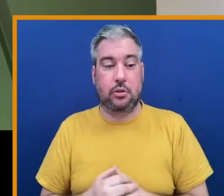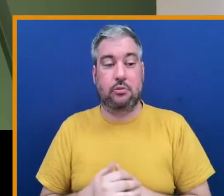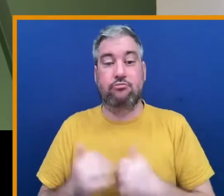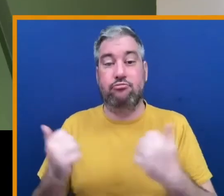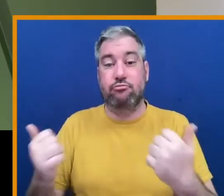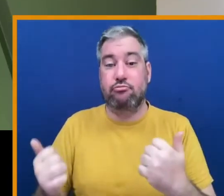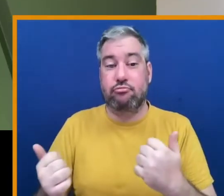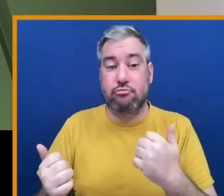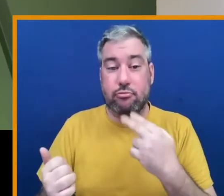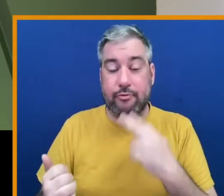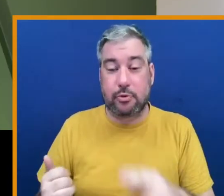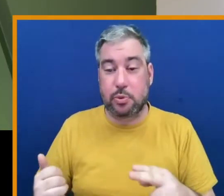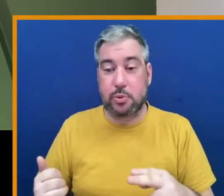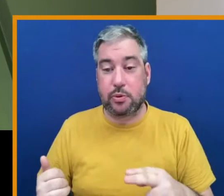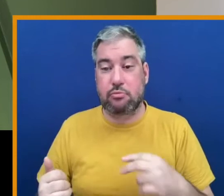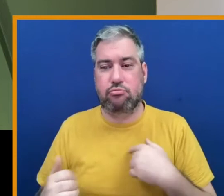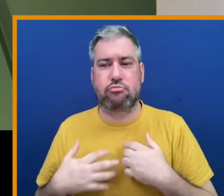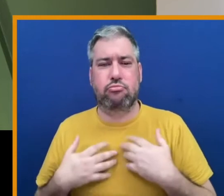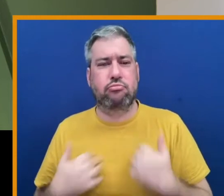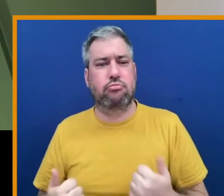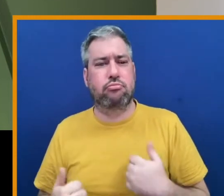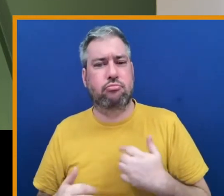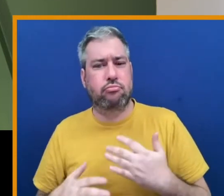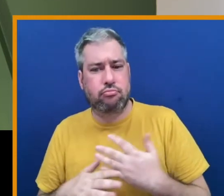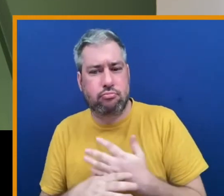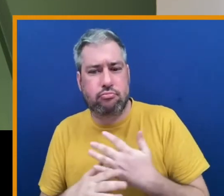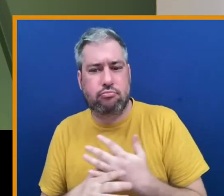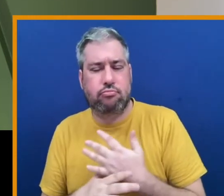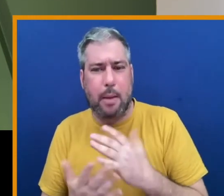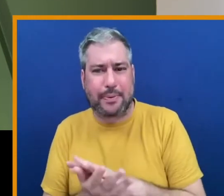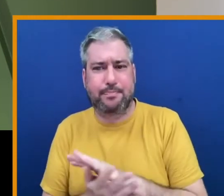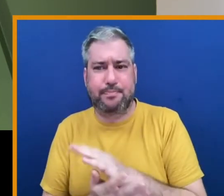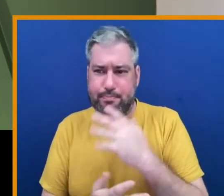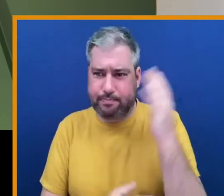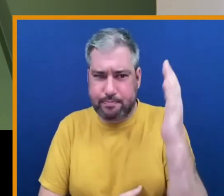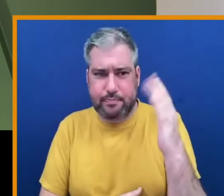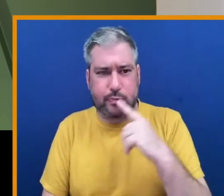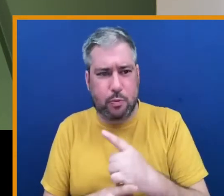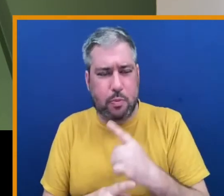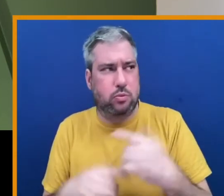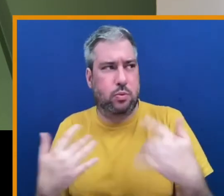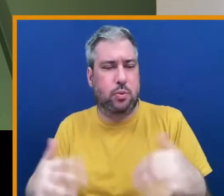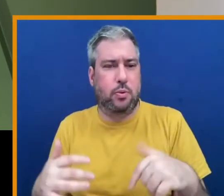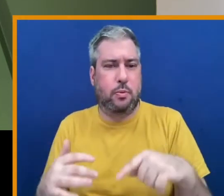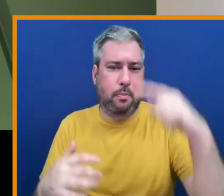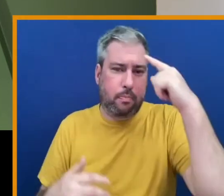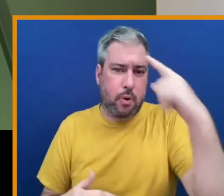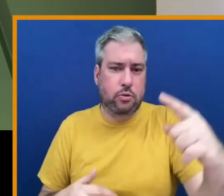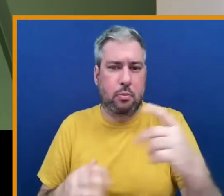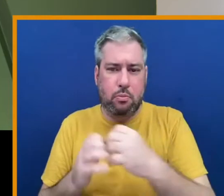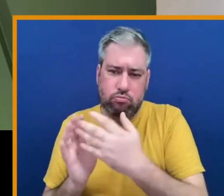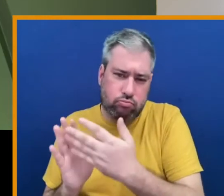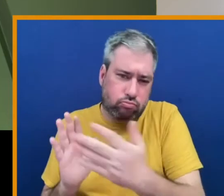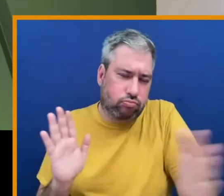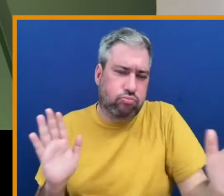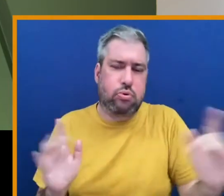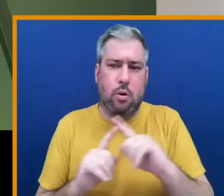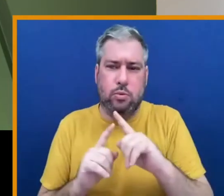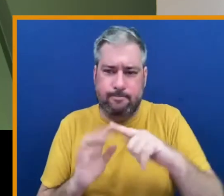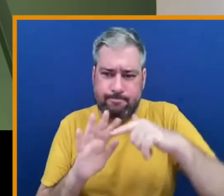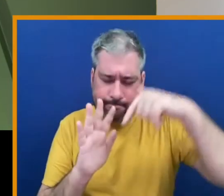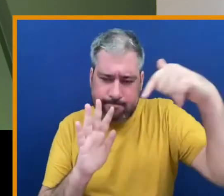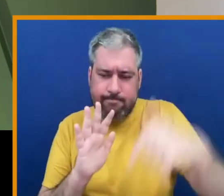with a wide range and a very comprehensive view on the cost of living crisis that is facing us. I'd like to thank